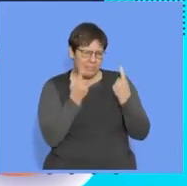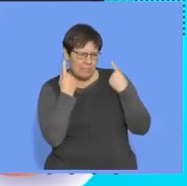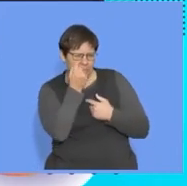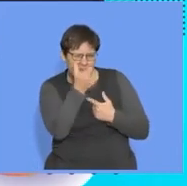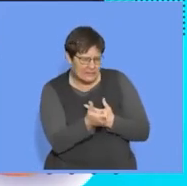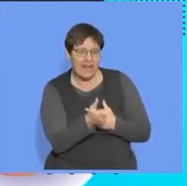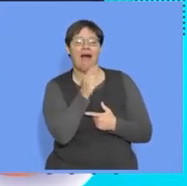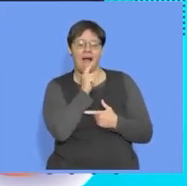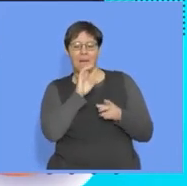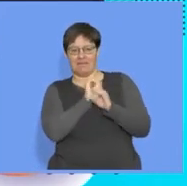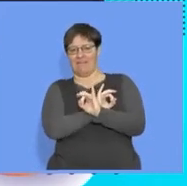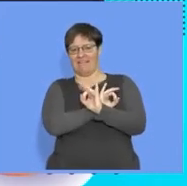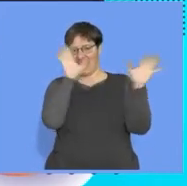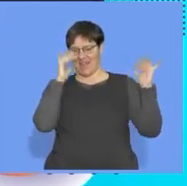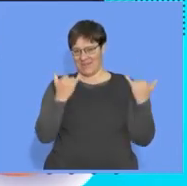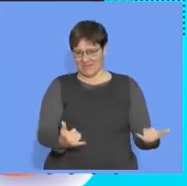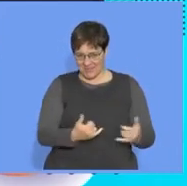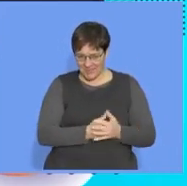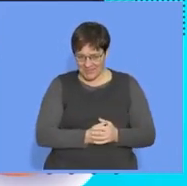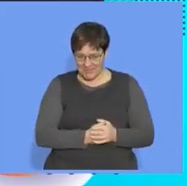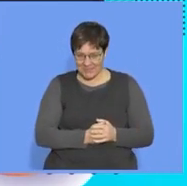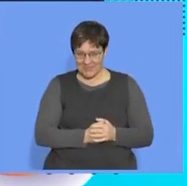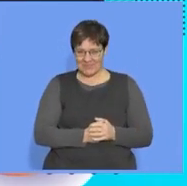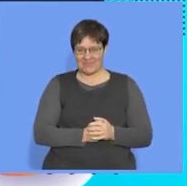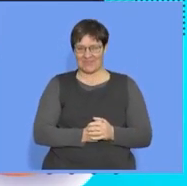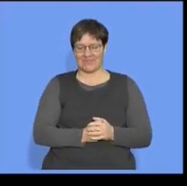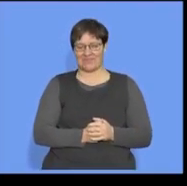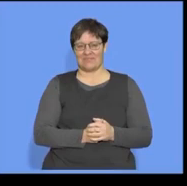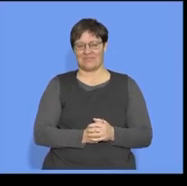not understand from the previous lessons.